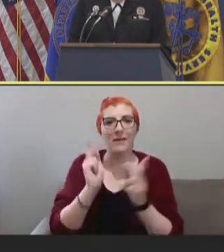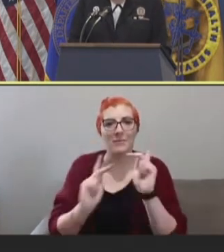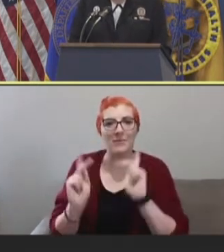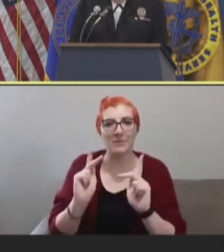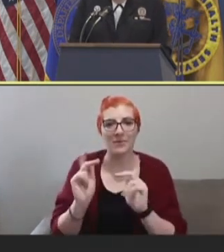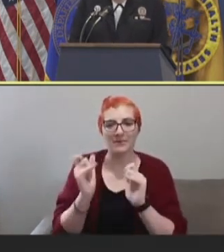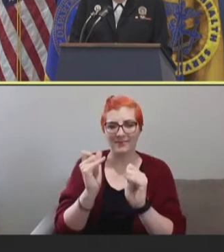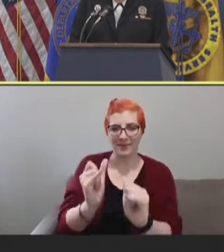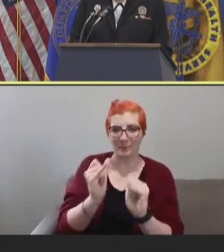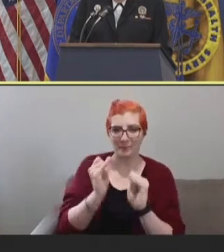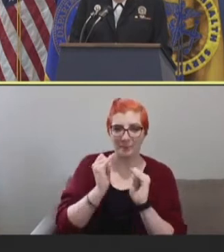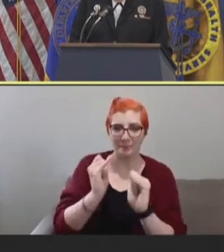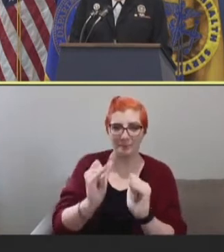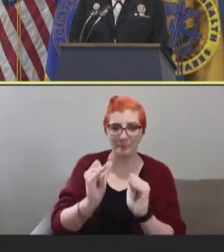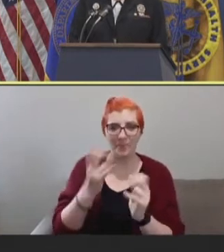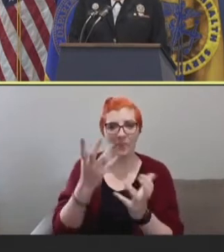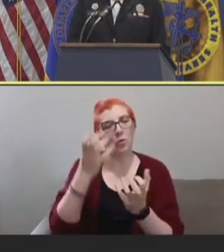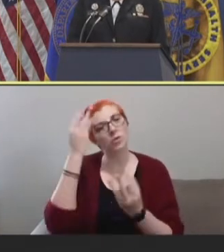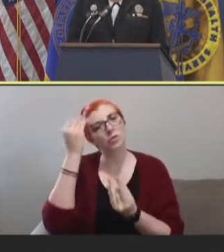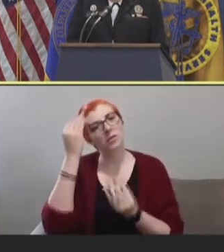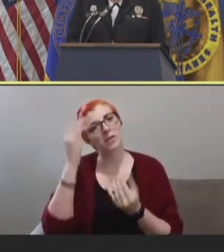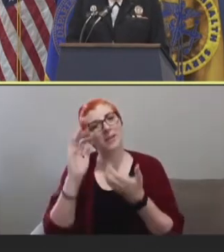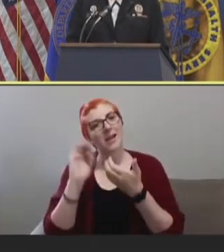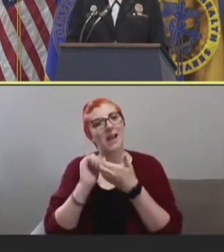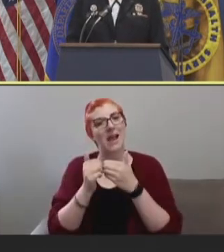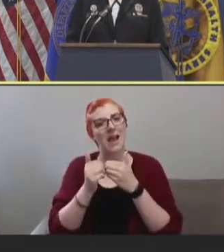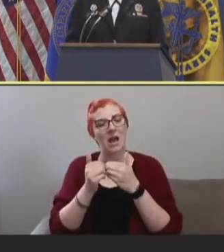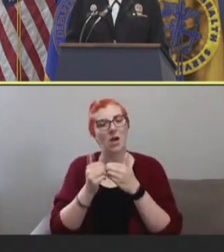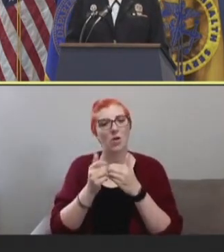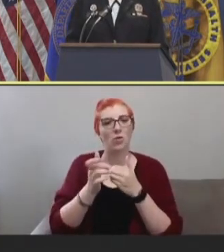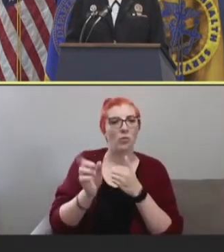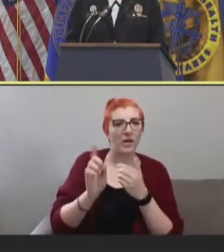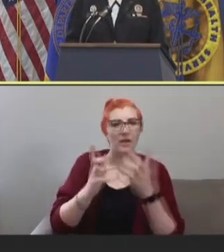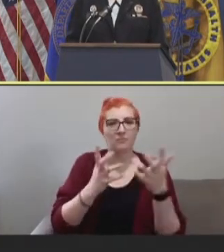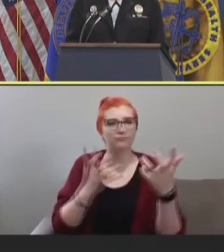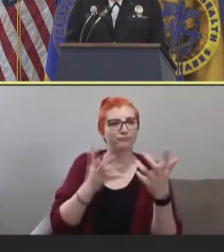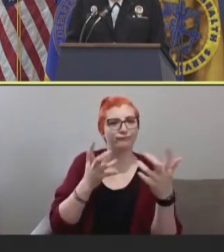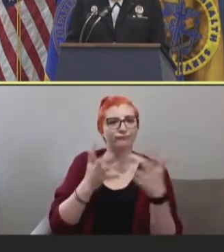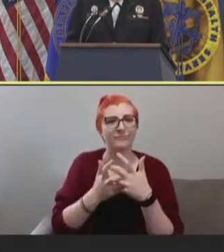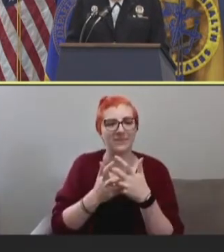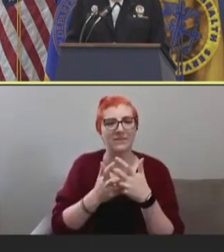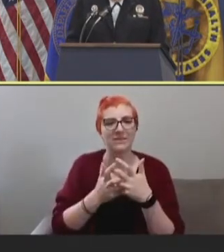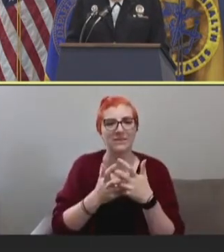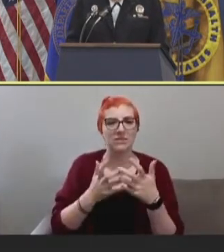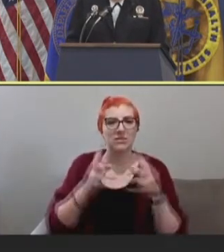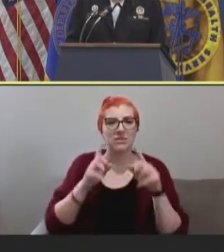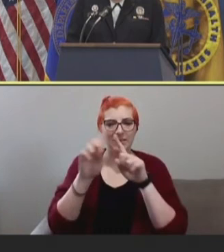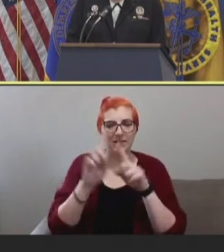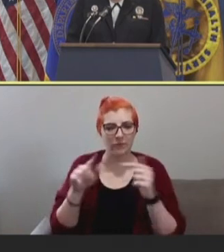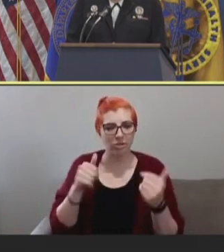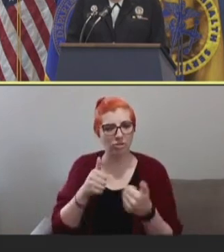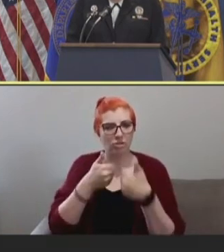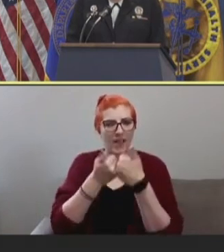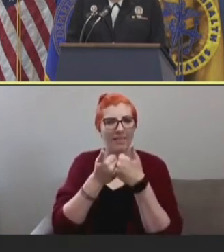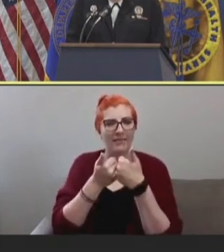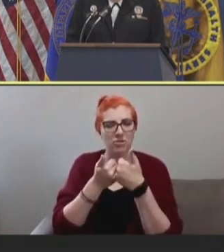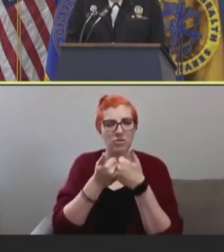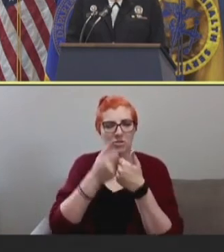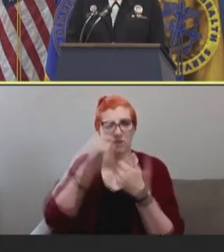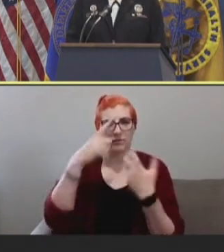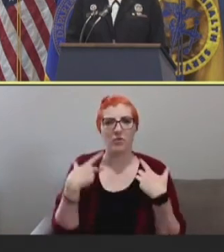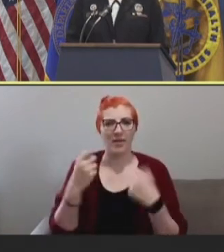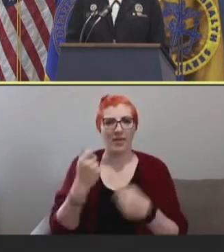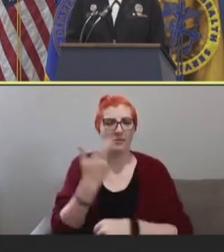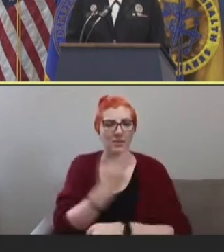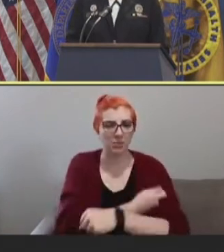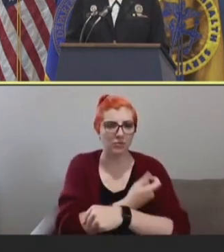and how we can all meet the ongoing challenges to immunizations and solve future barriers and to